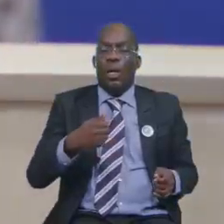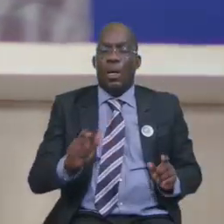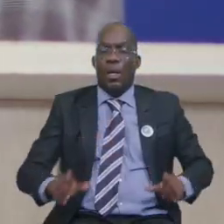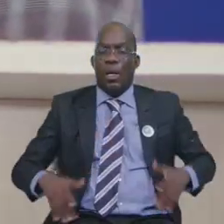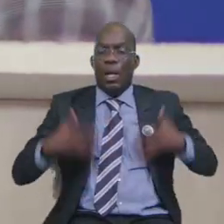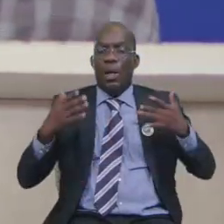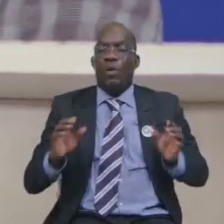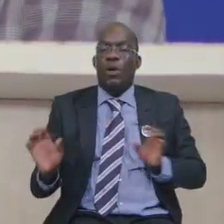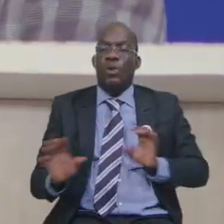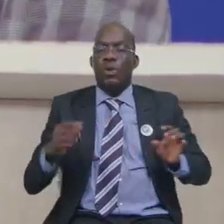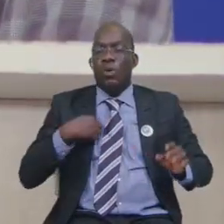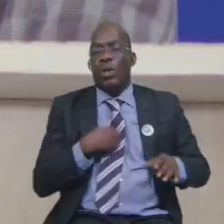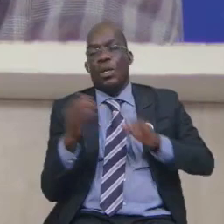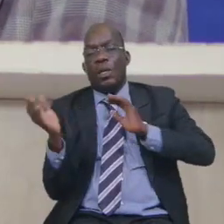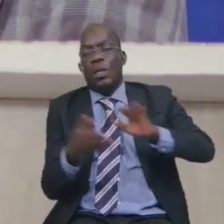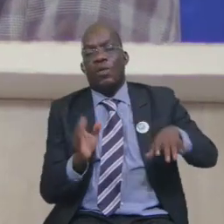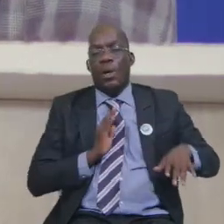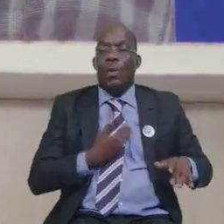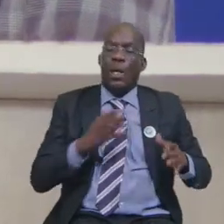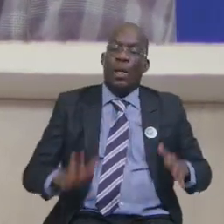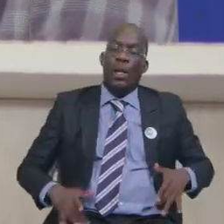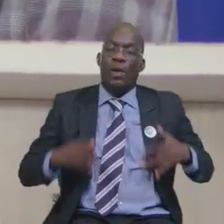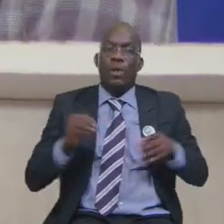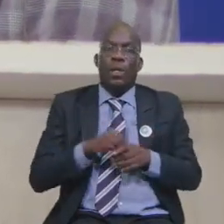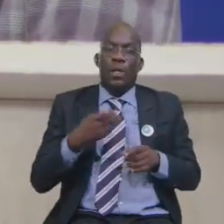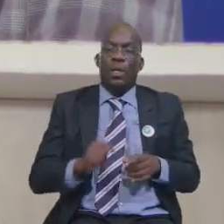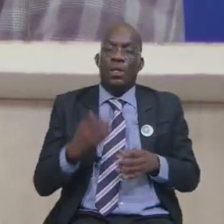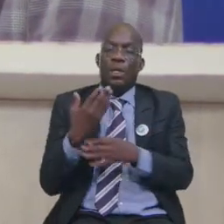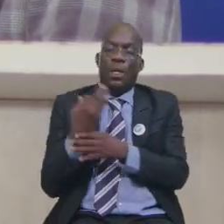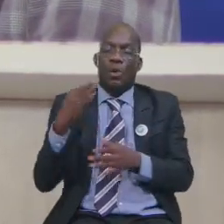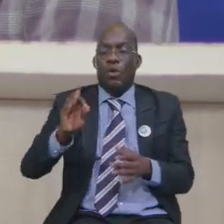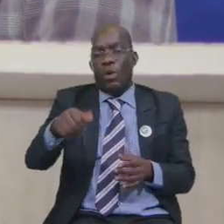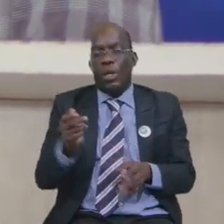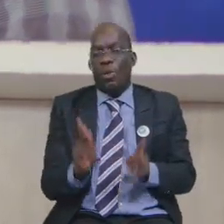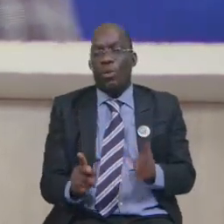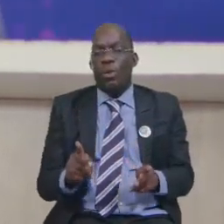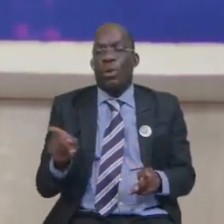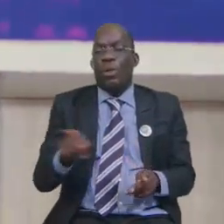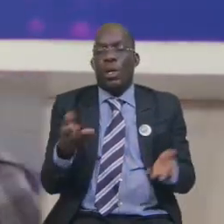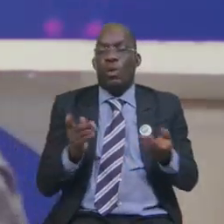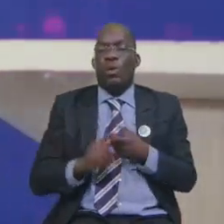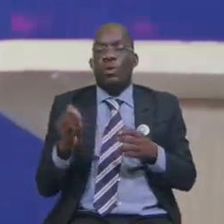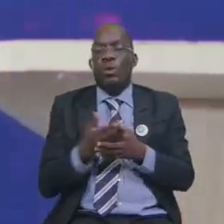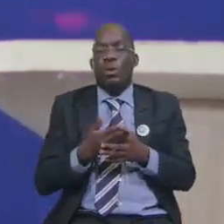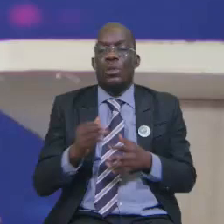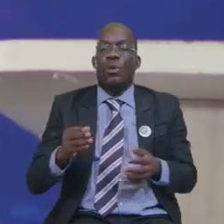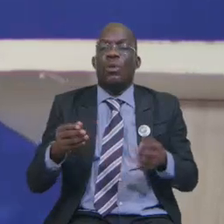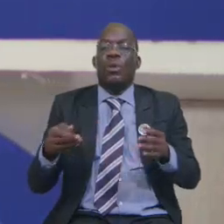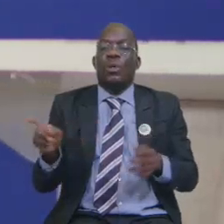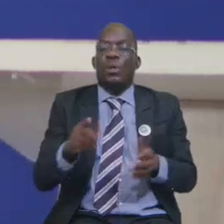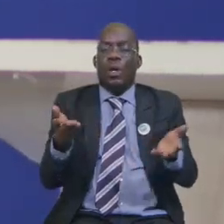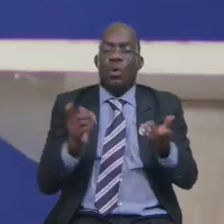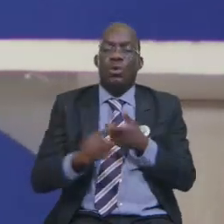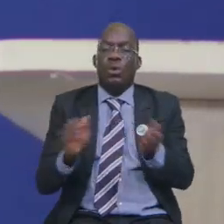the hands of other people that want to disturb, they want to distract, and they want to